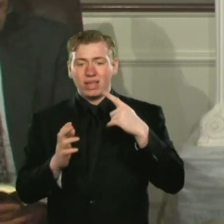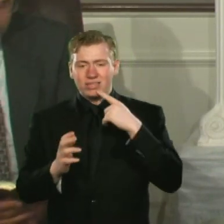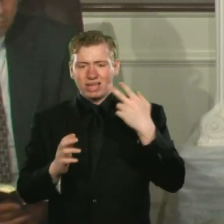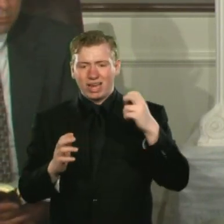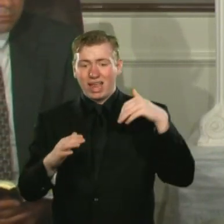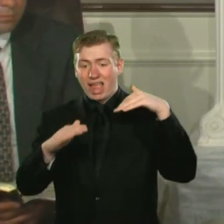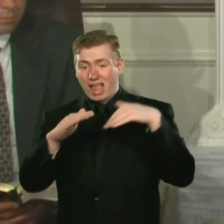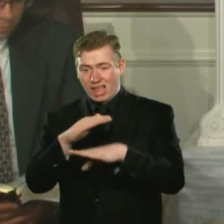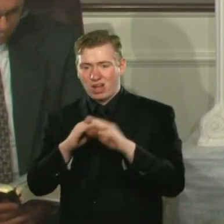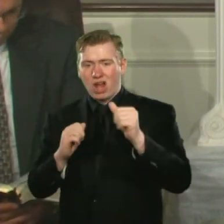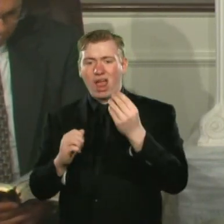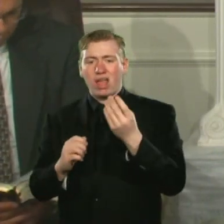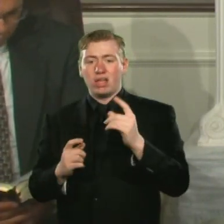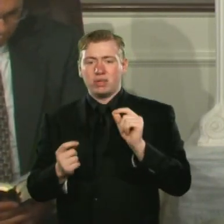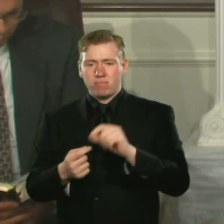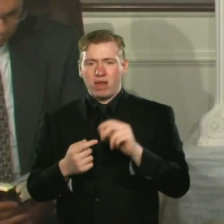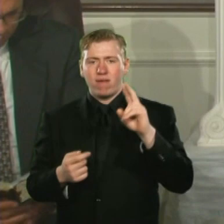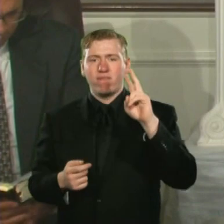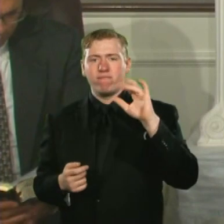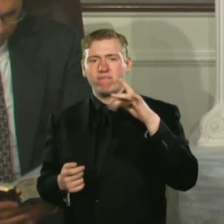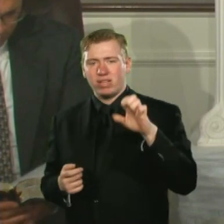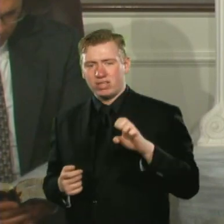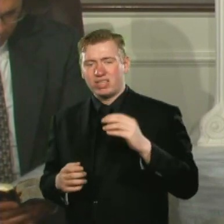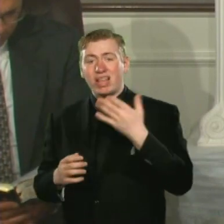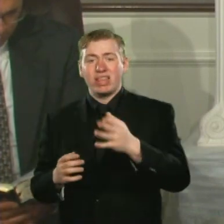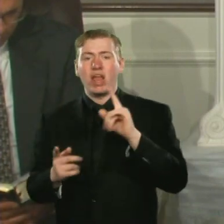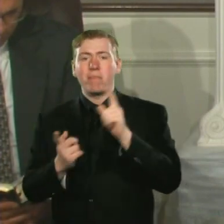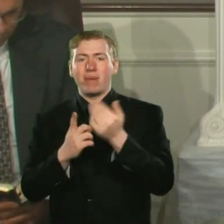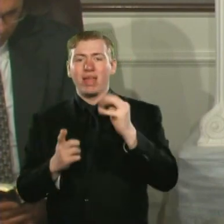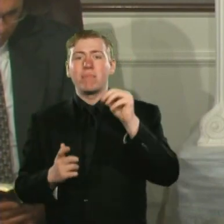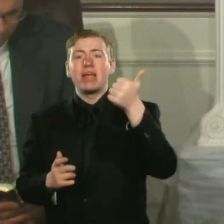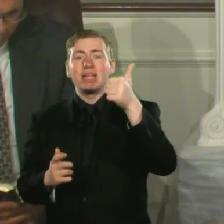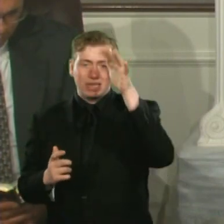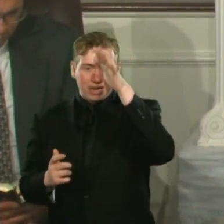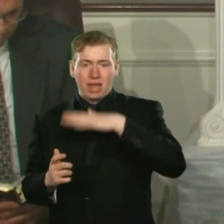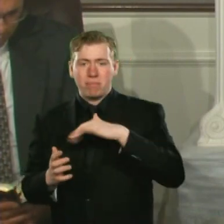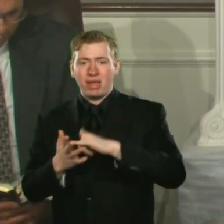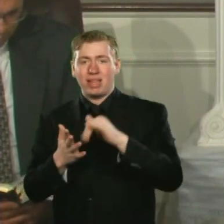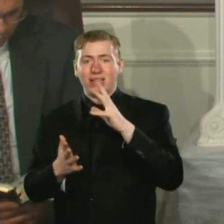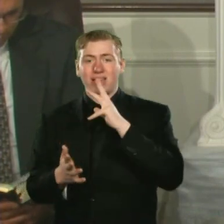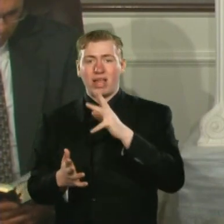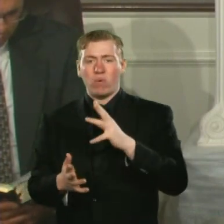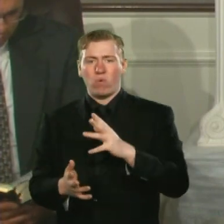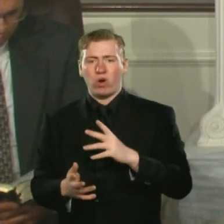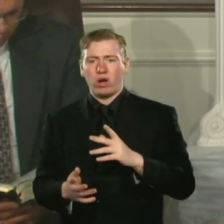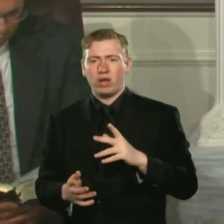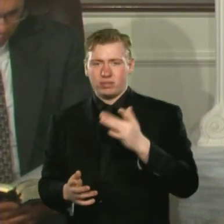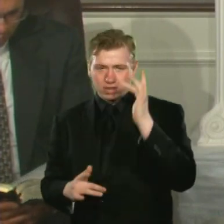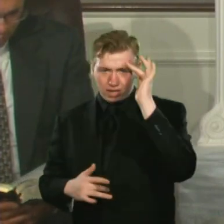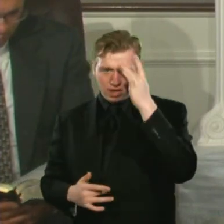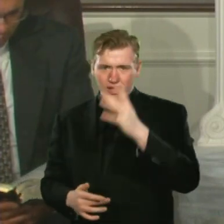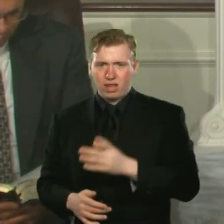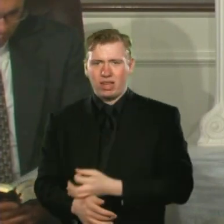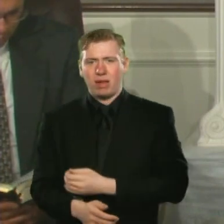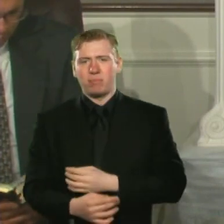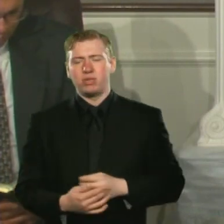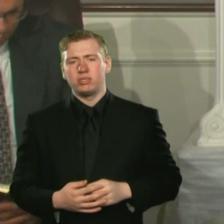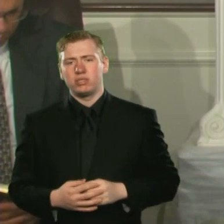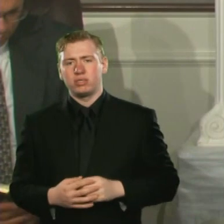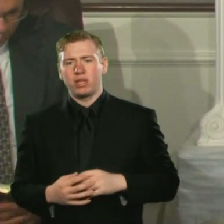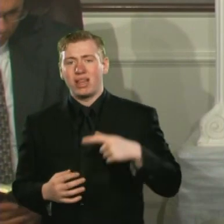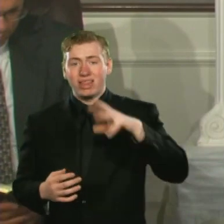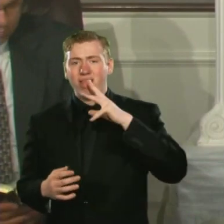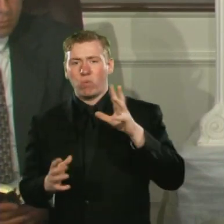a certain village, and there met him 10 men that were lepers, which stood afar off. They